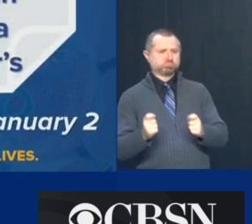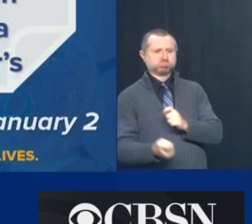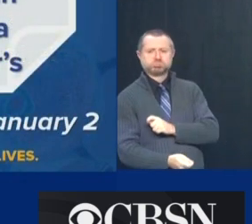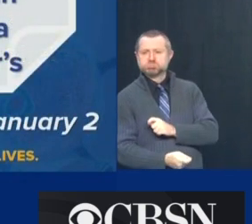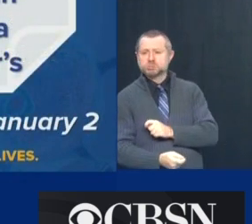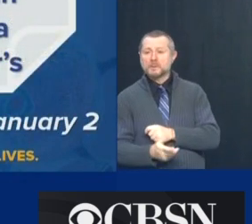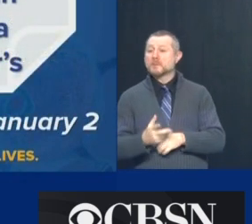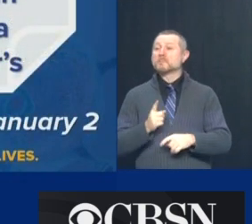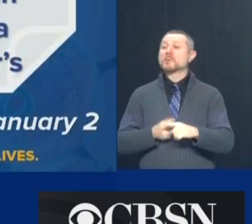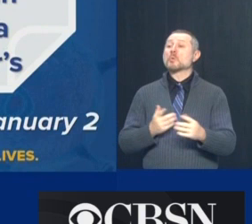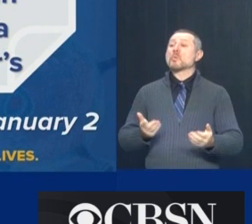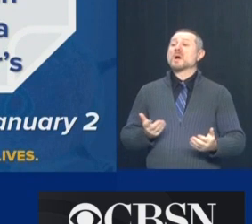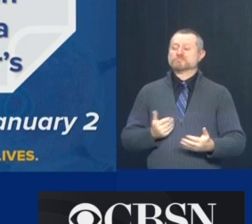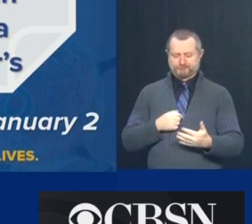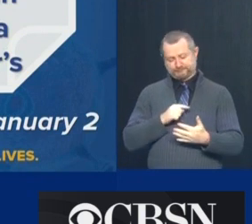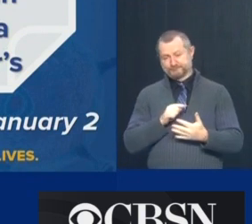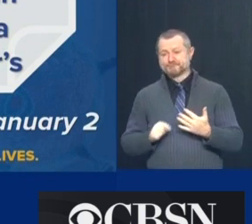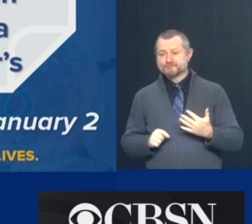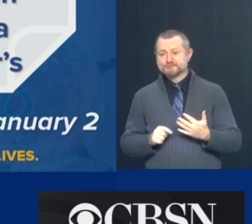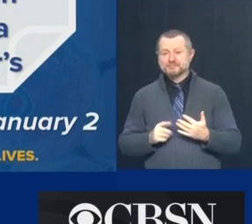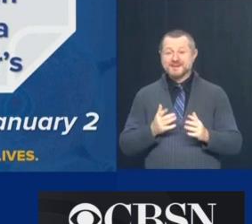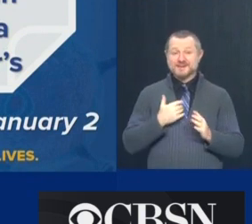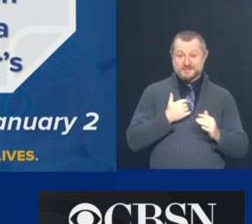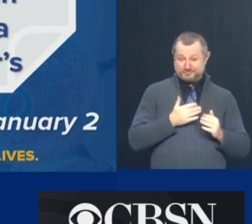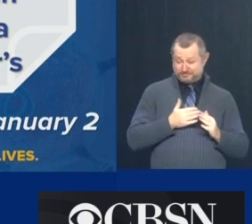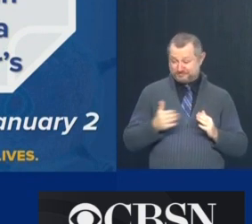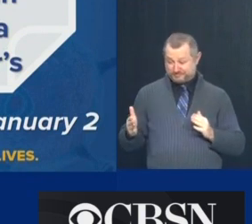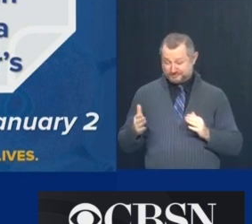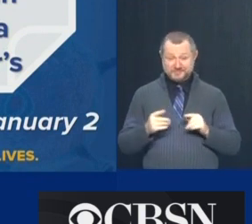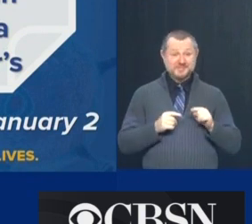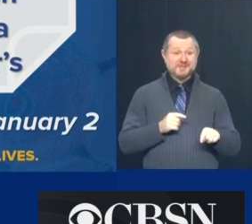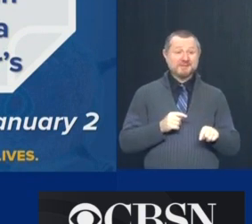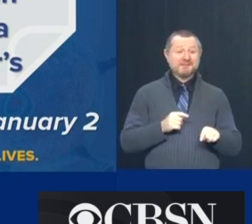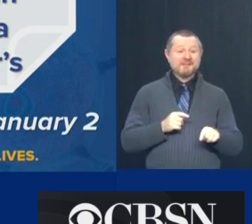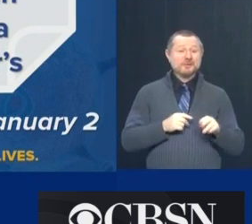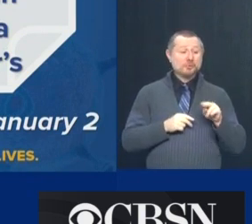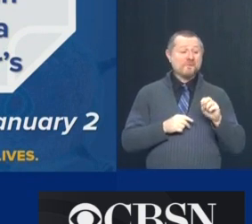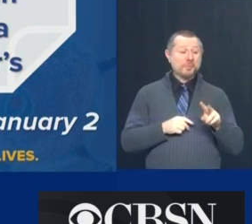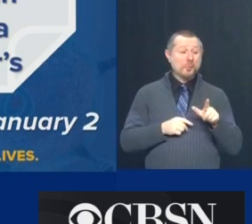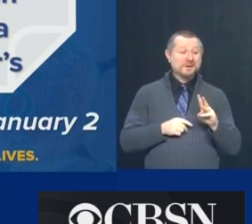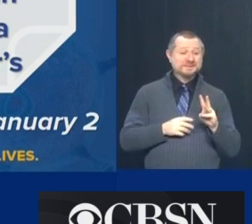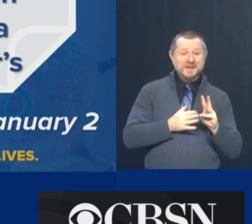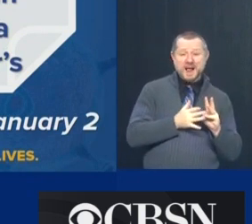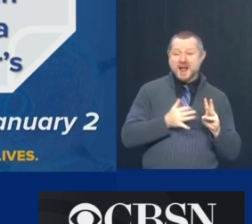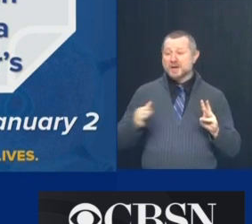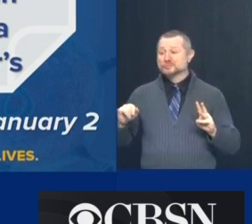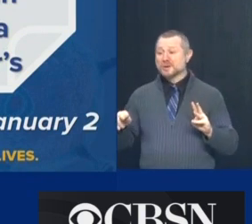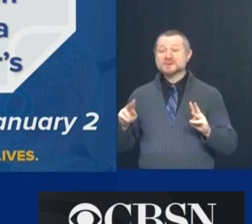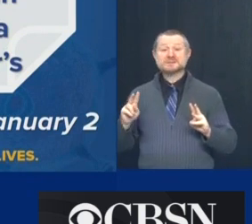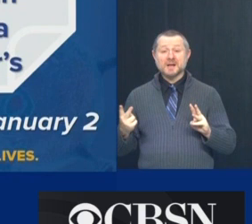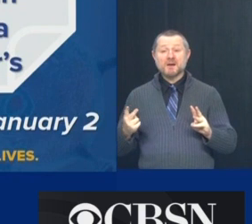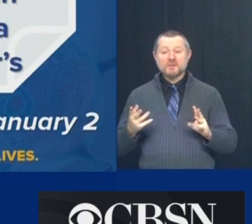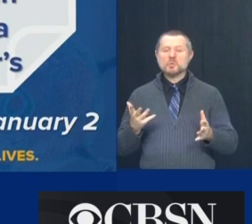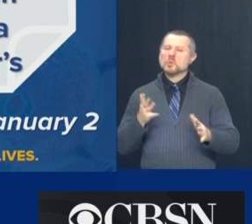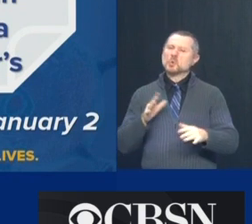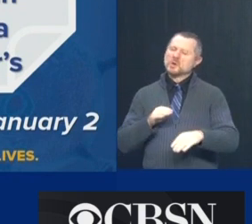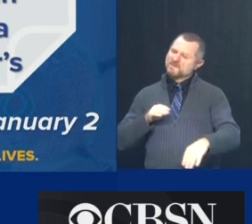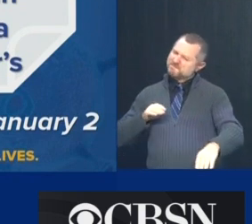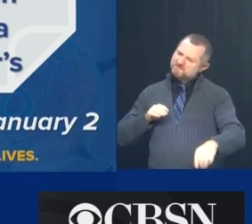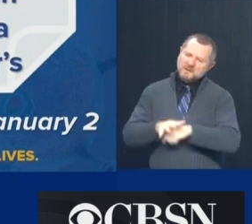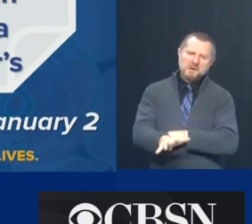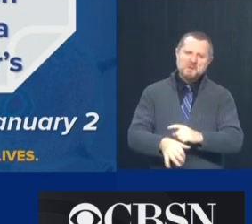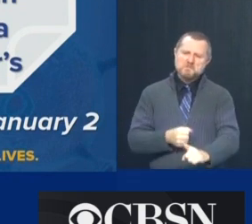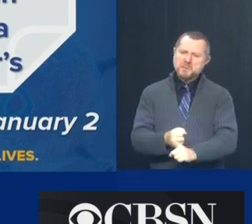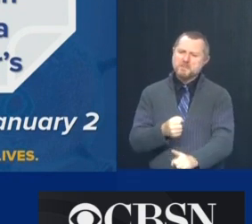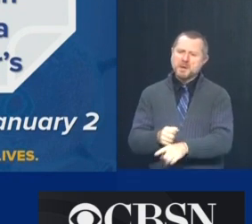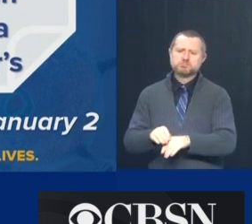the holiday season, and the holiday season is going to have a profound effect. It already